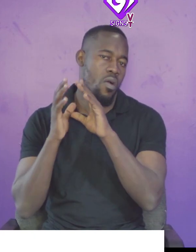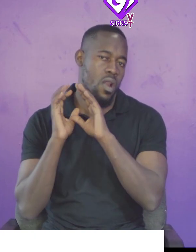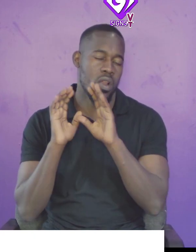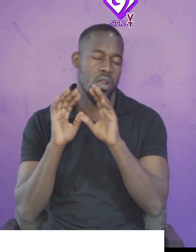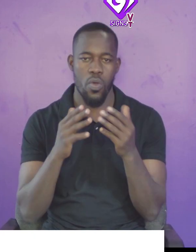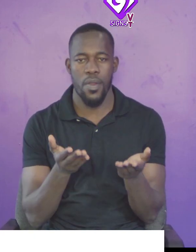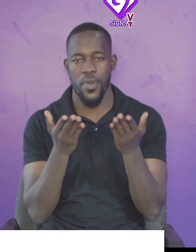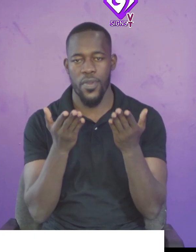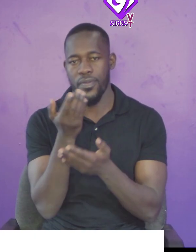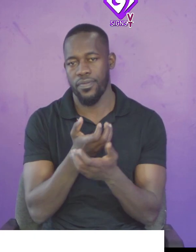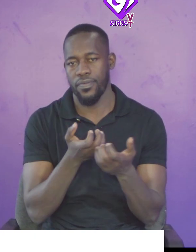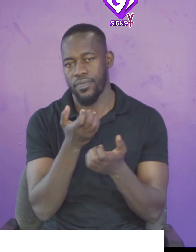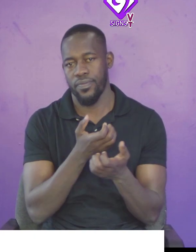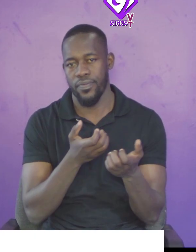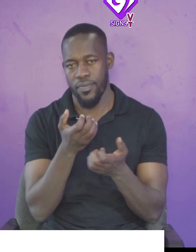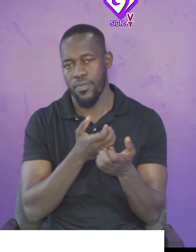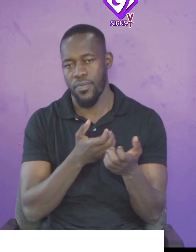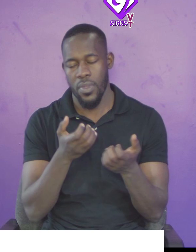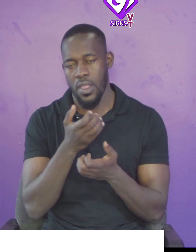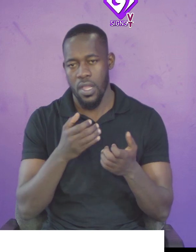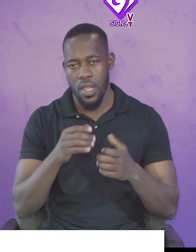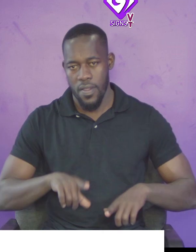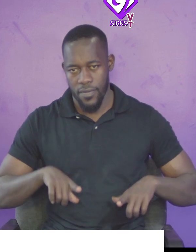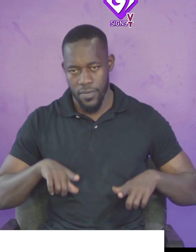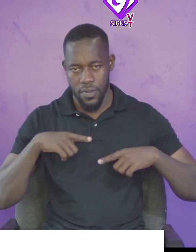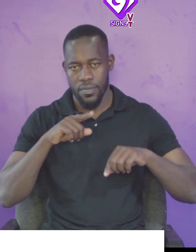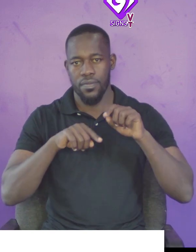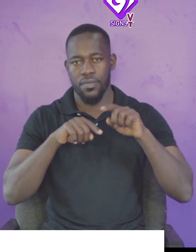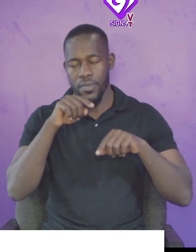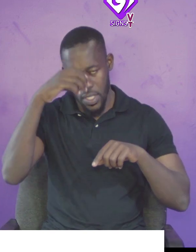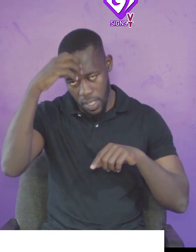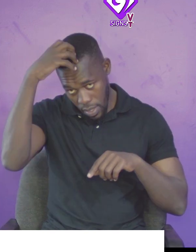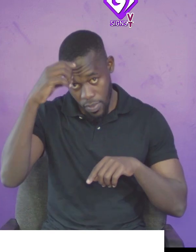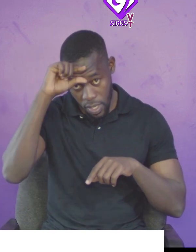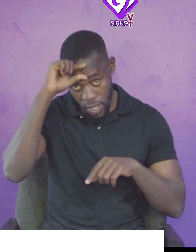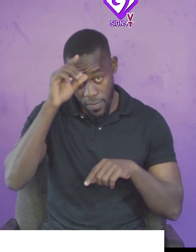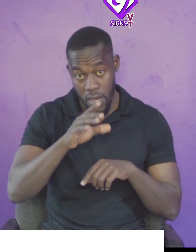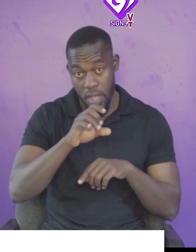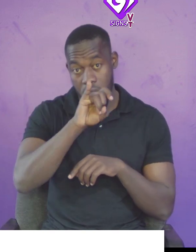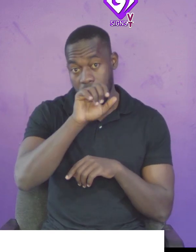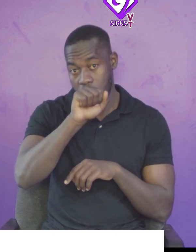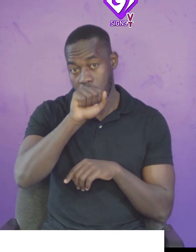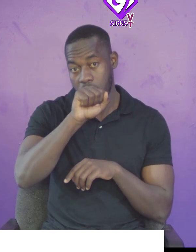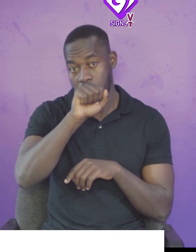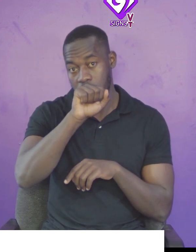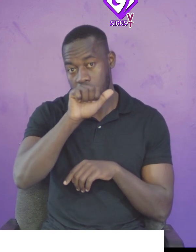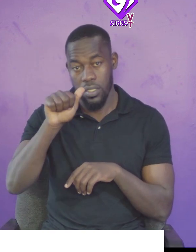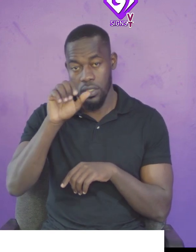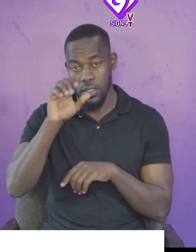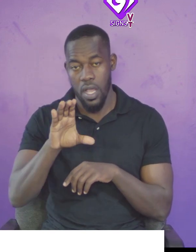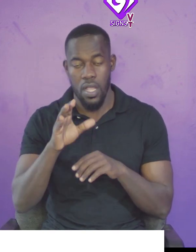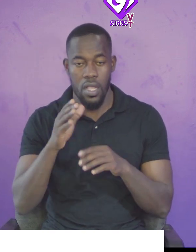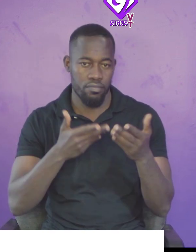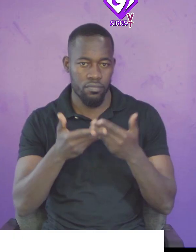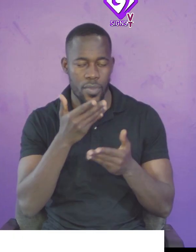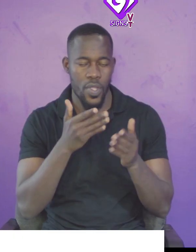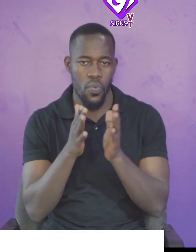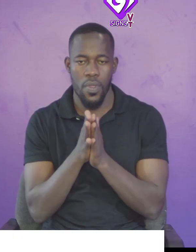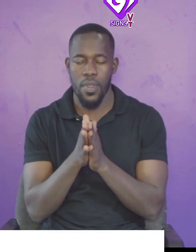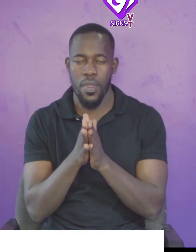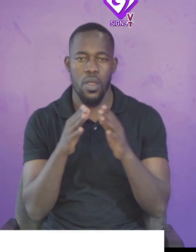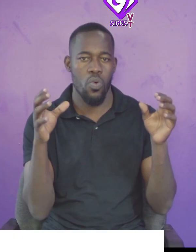their economic self-reliance. Lamu Governor Issa Timami addressed the gathering and issued a